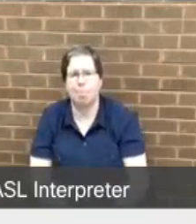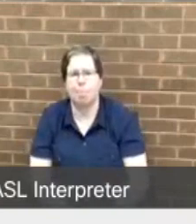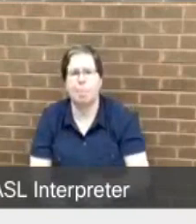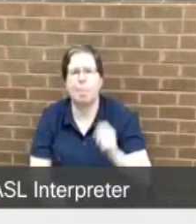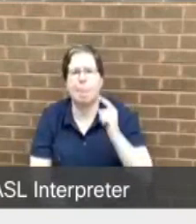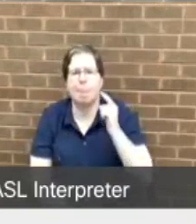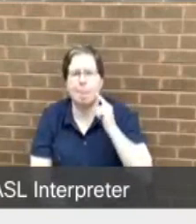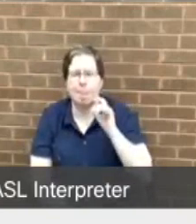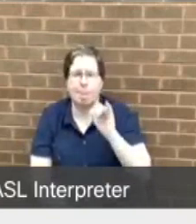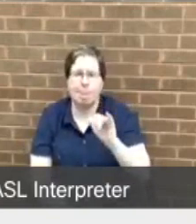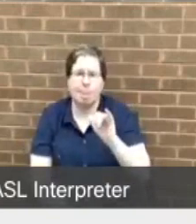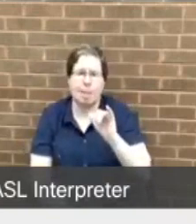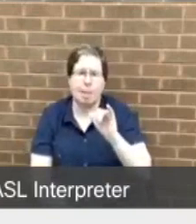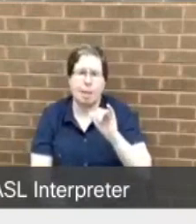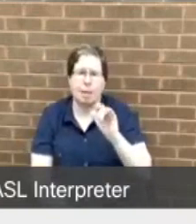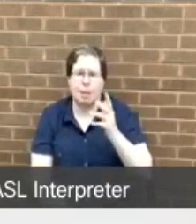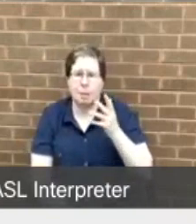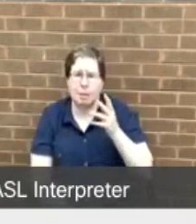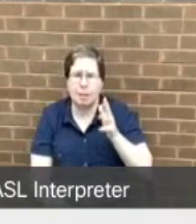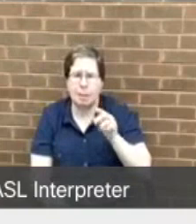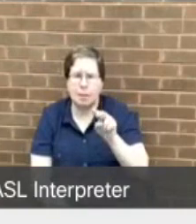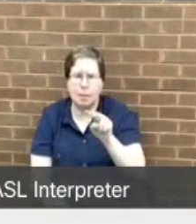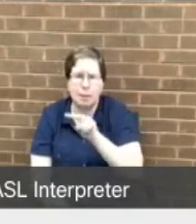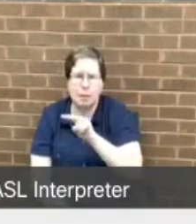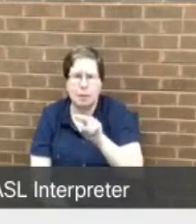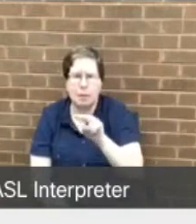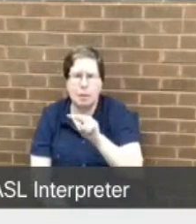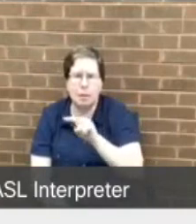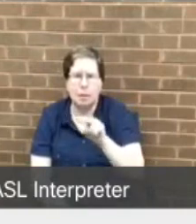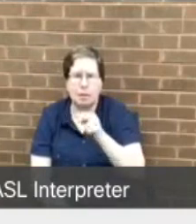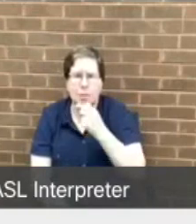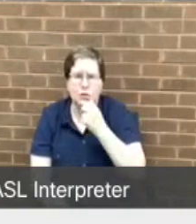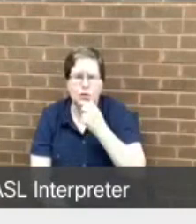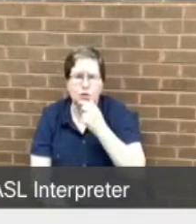that's pretty much it.